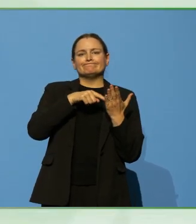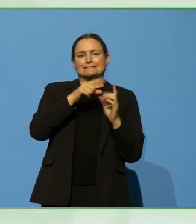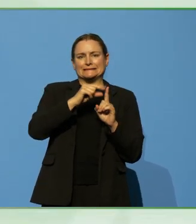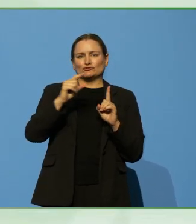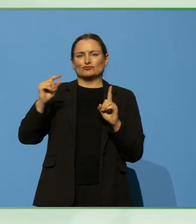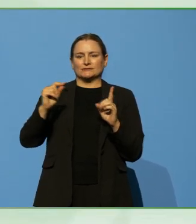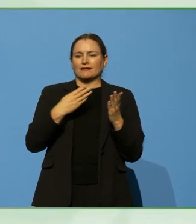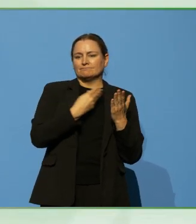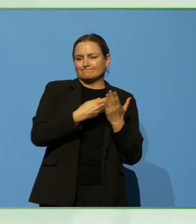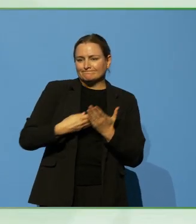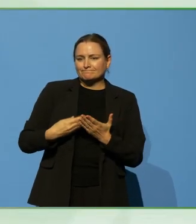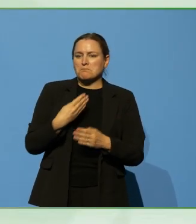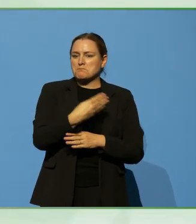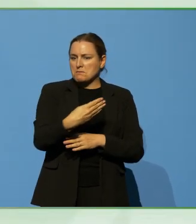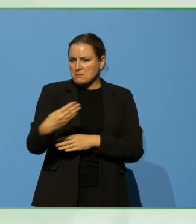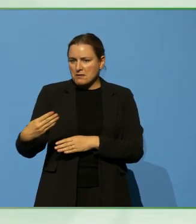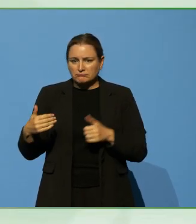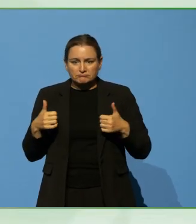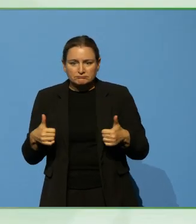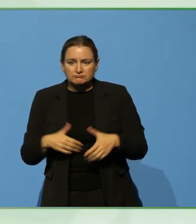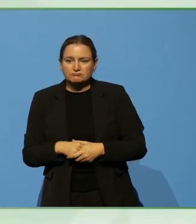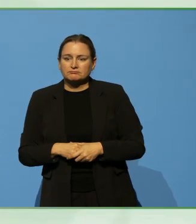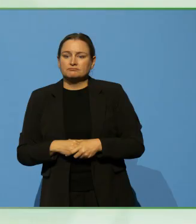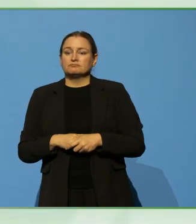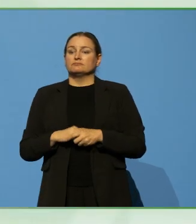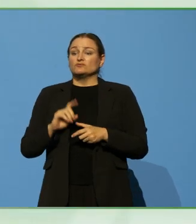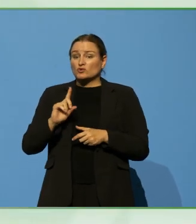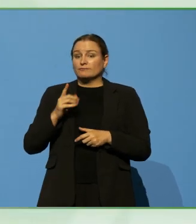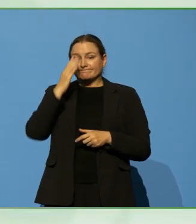can't be a side consideration. It needs to be baked in at its very